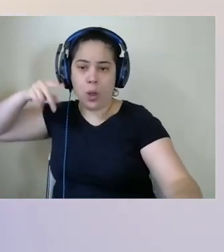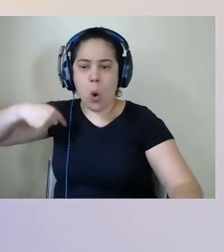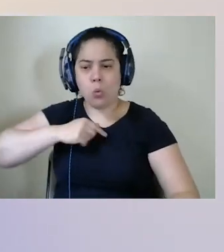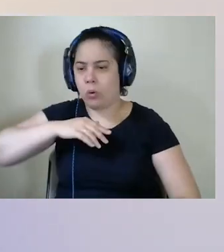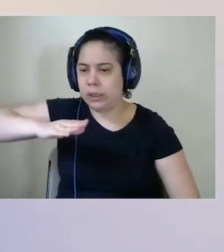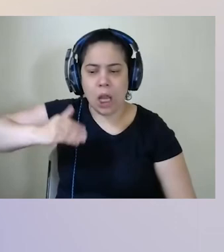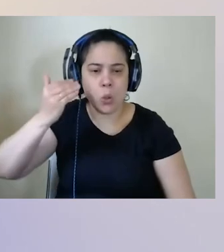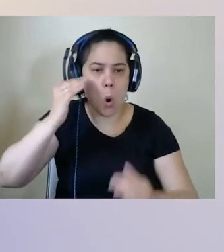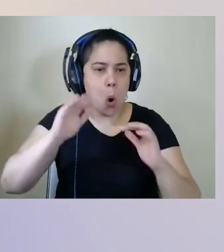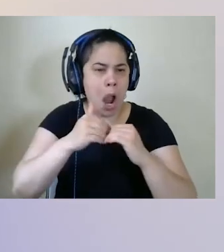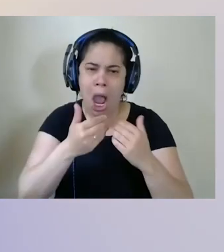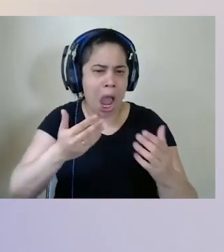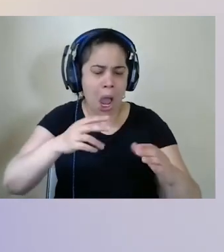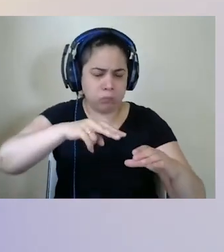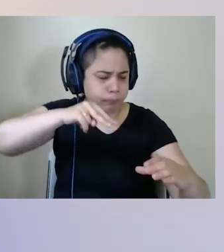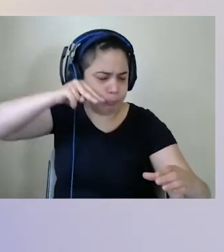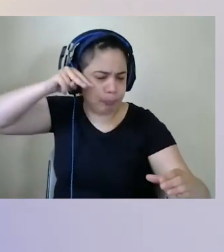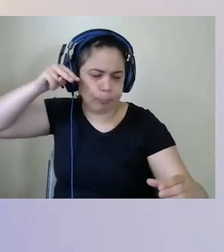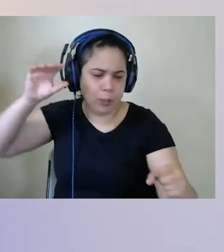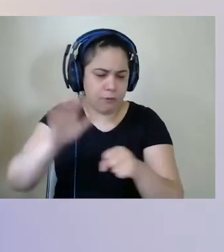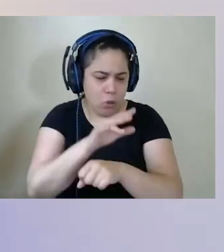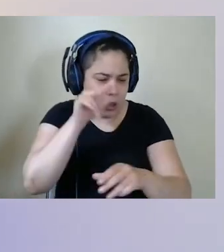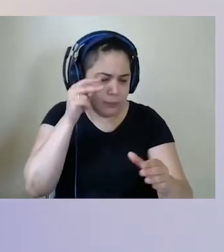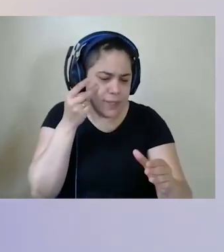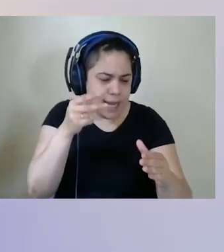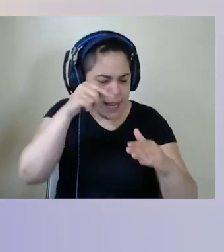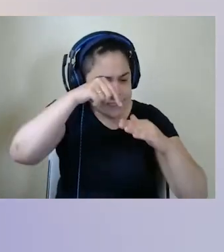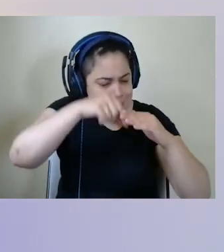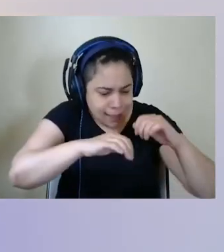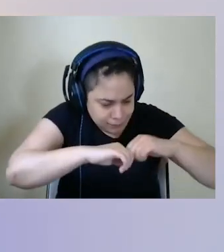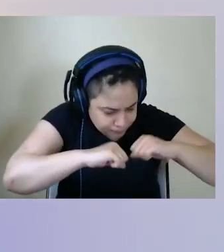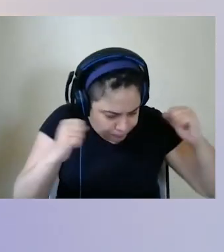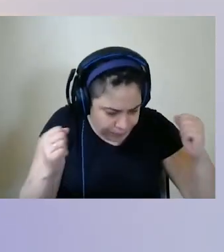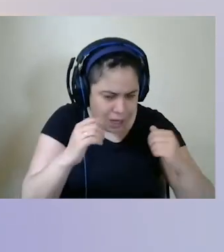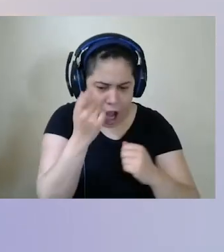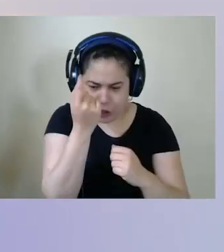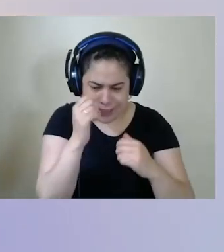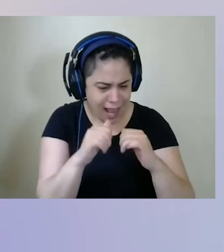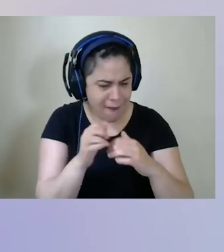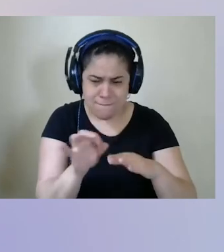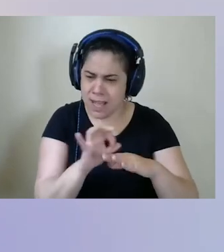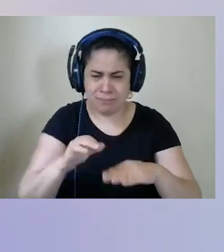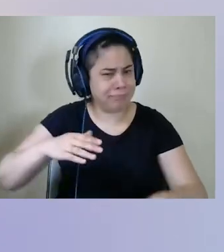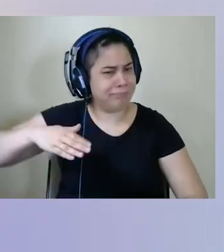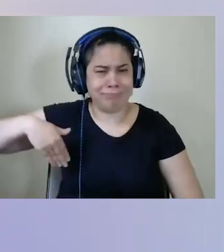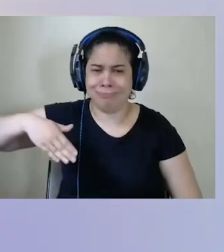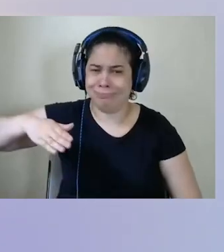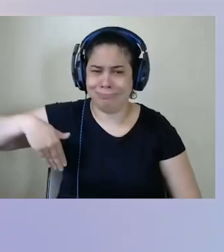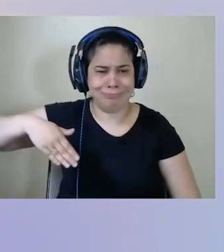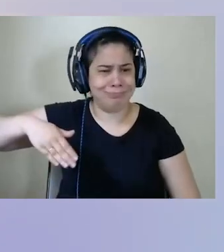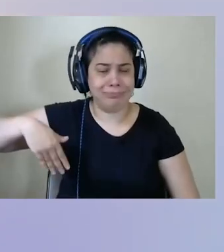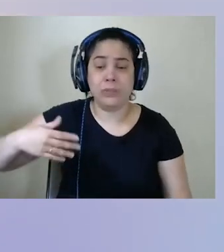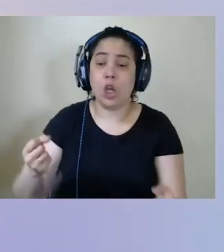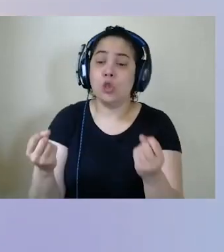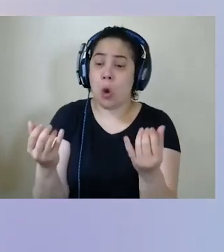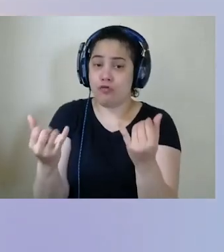small angle into it, and the one that's coded in the system that I use, which is EGR, is the arousal